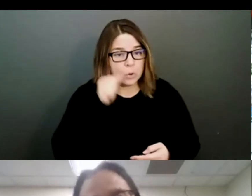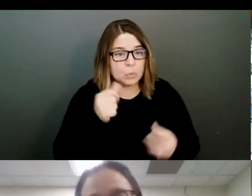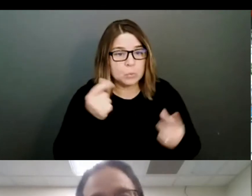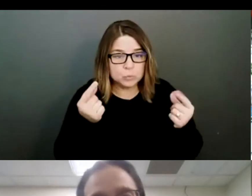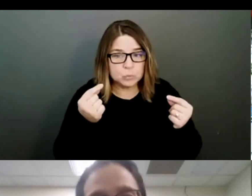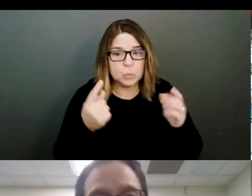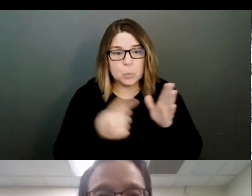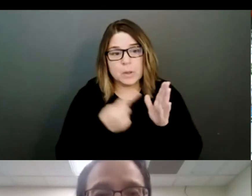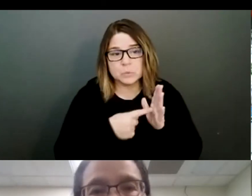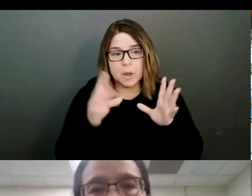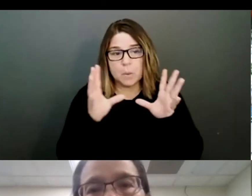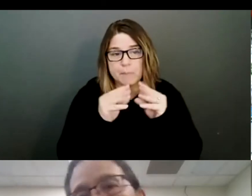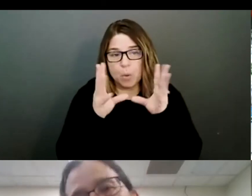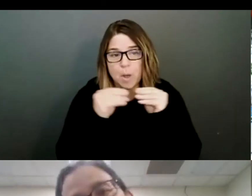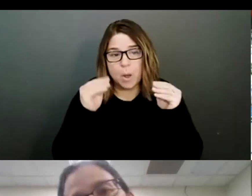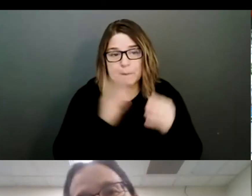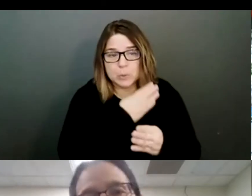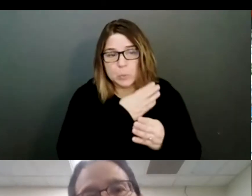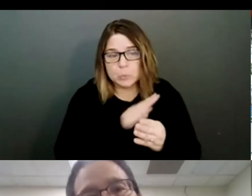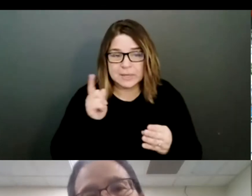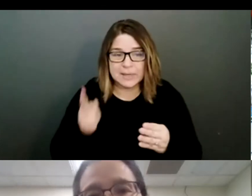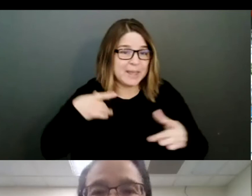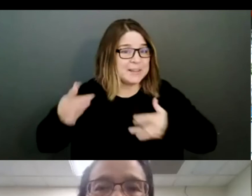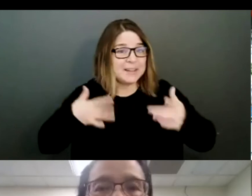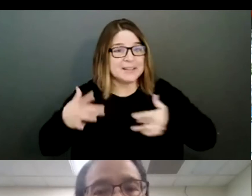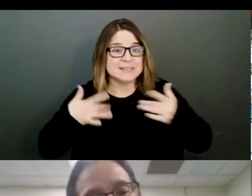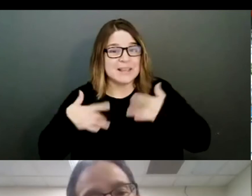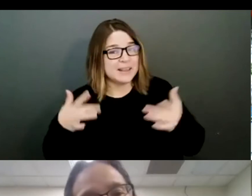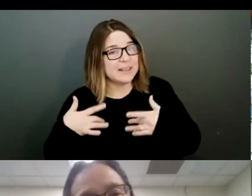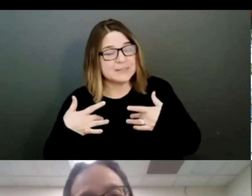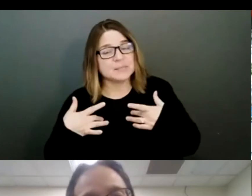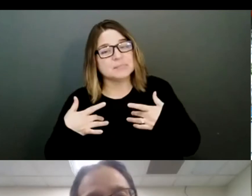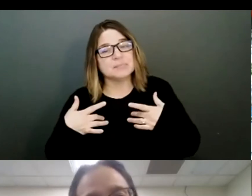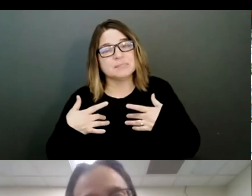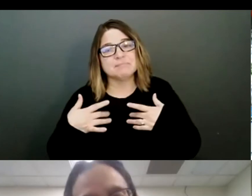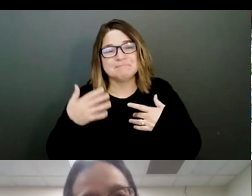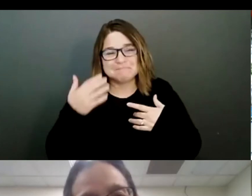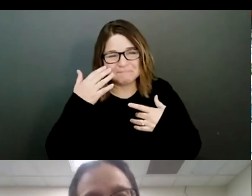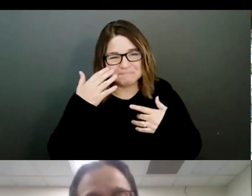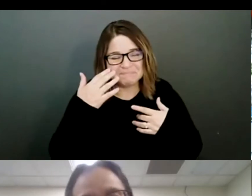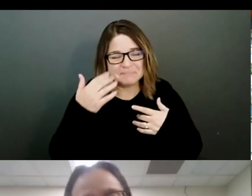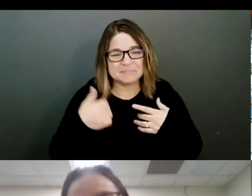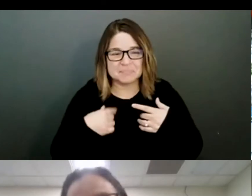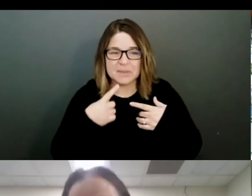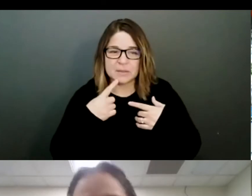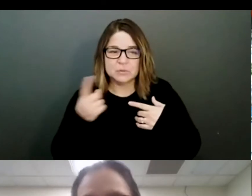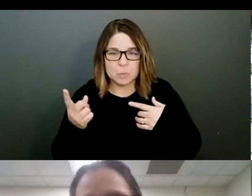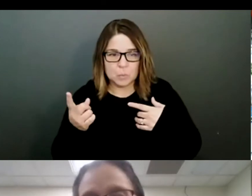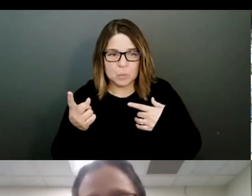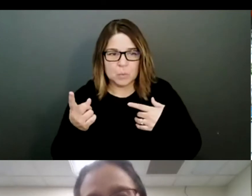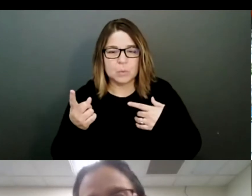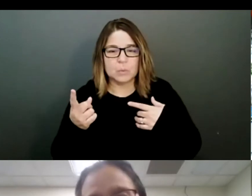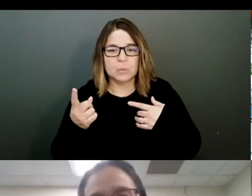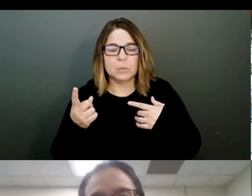on powwow music, and he'd get all excited. And, so I told, the piece about